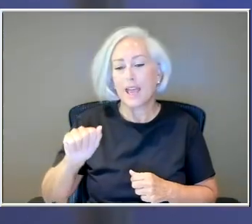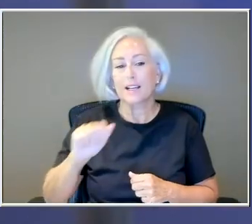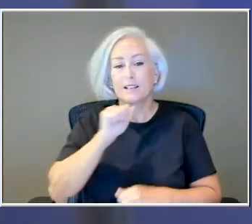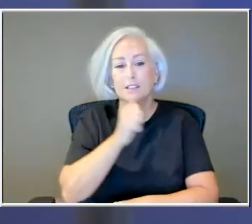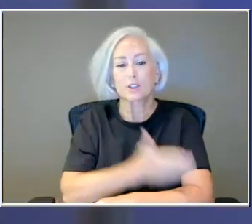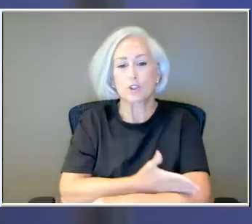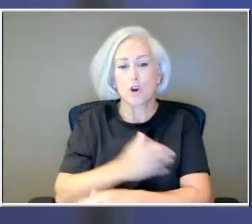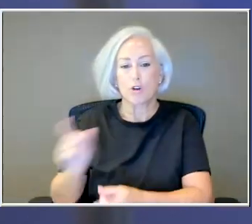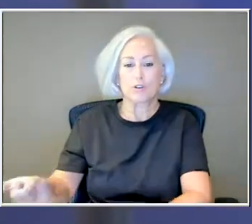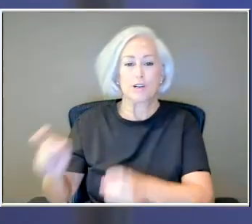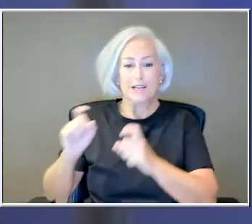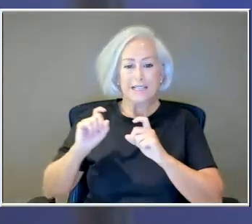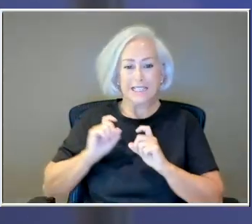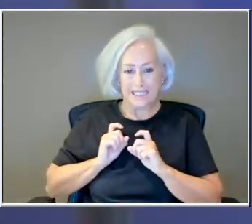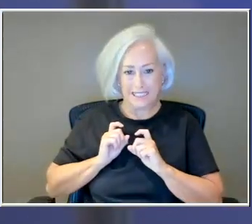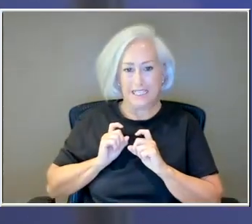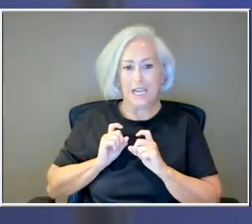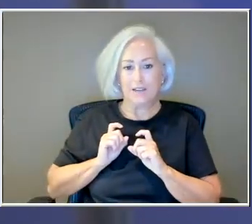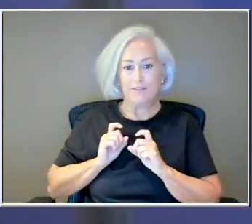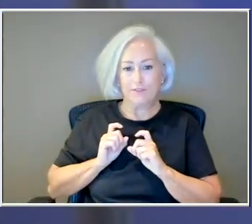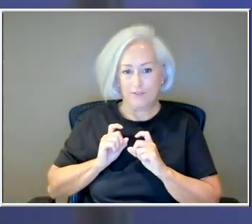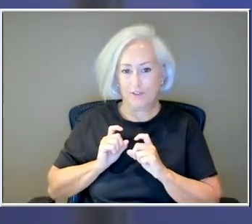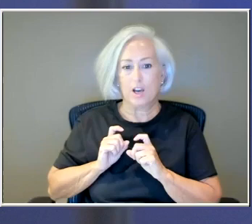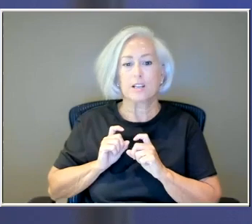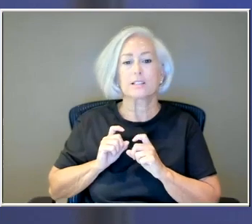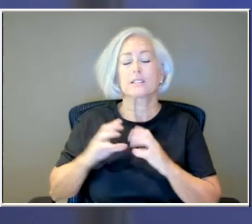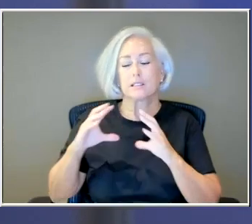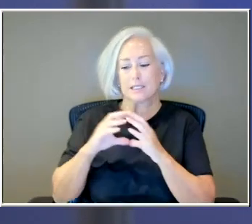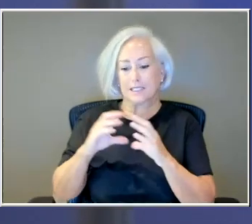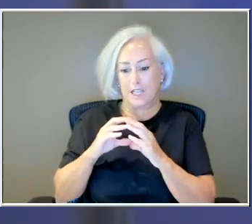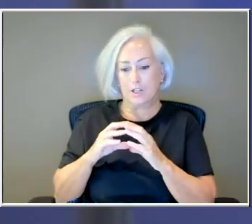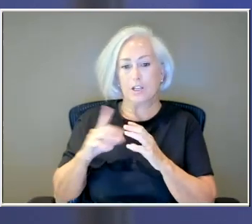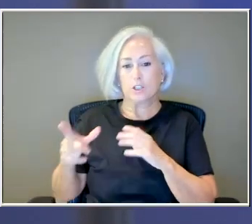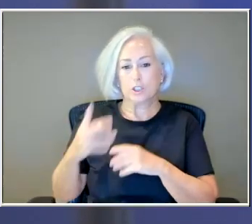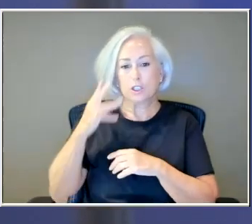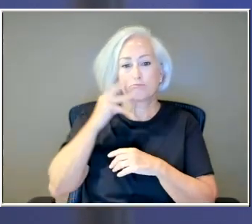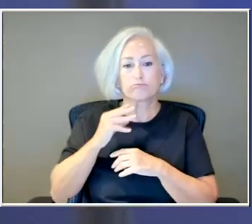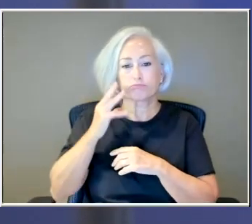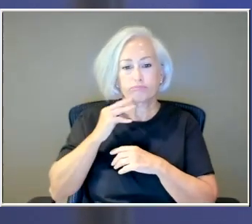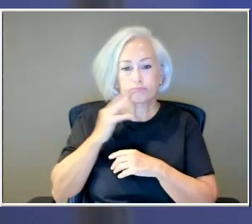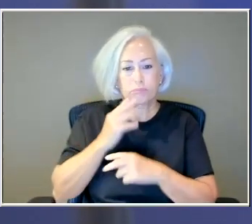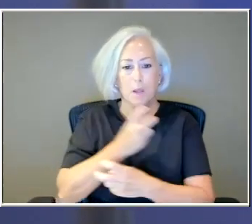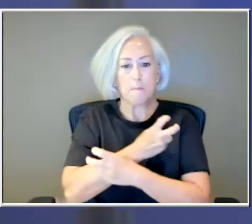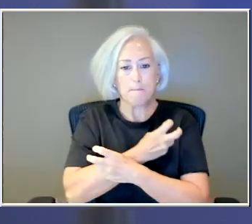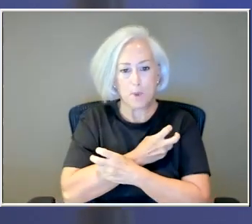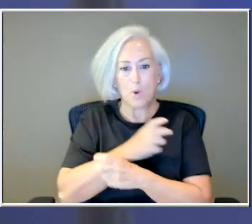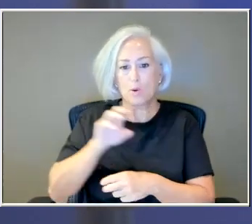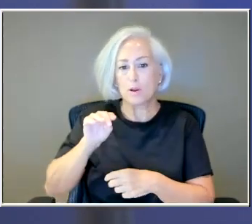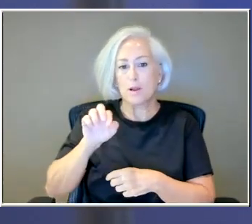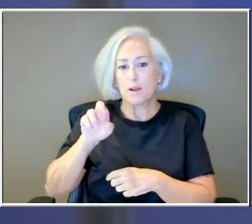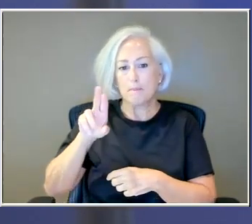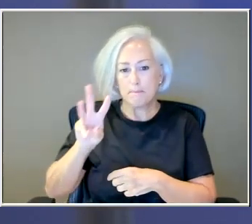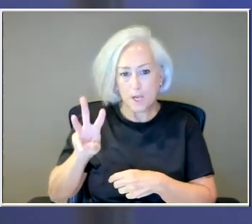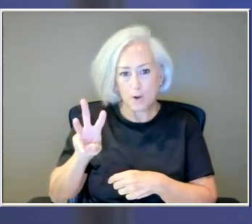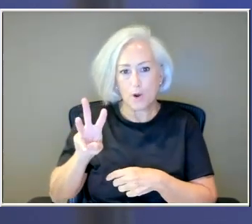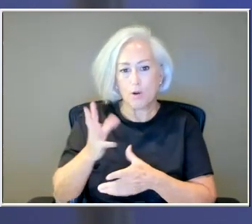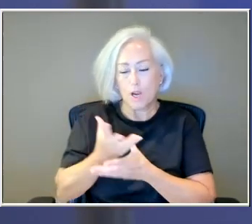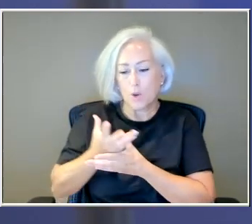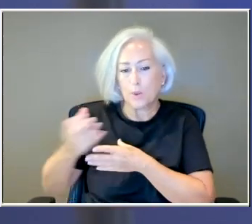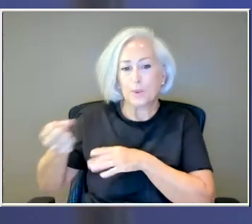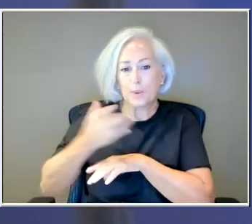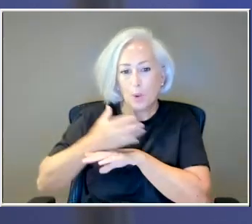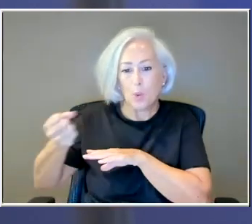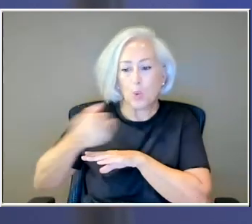cells. She endured a bone marrow harvest under anesthesia in the operating room. She gave us perfect